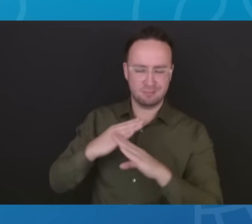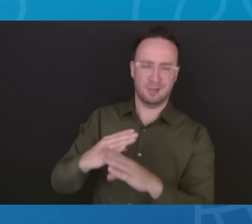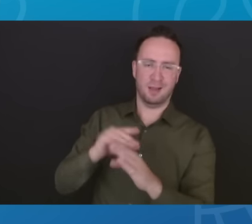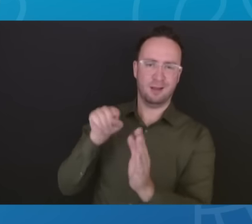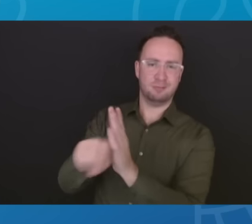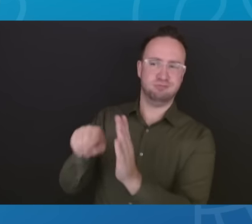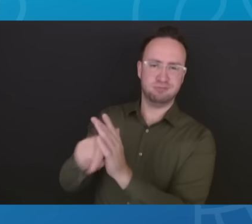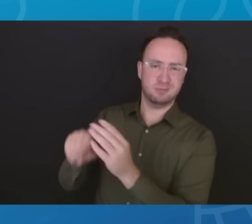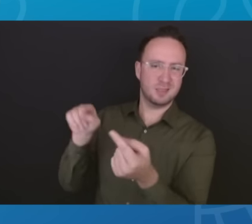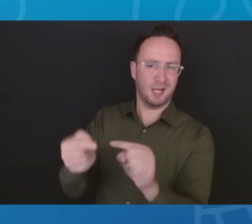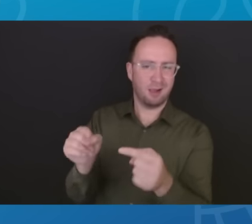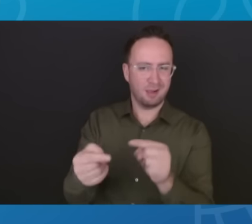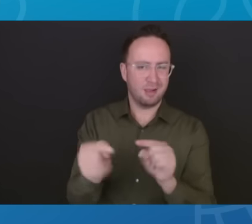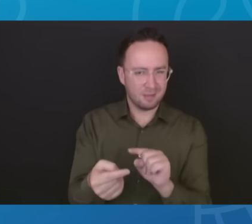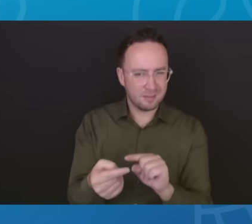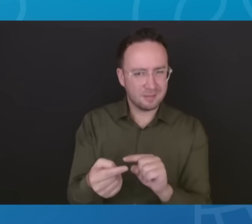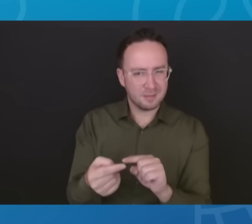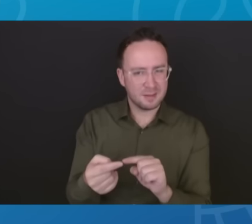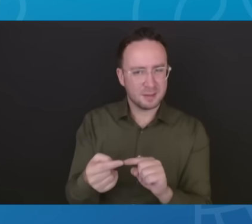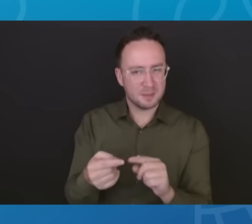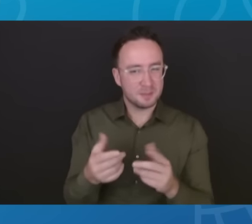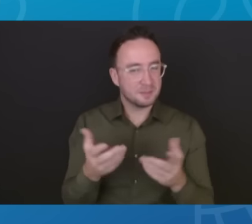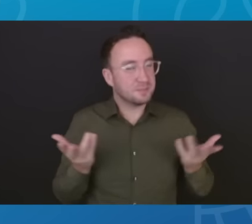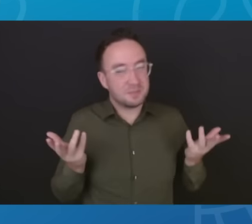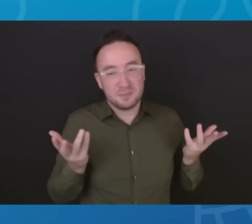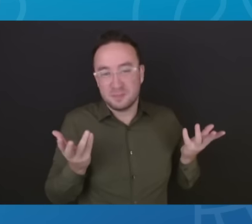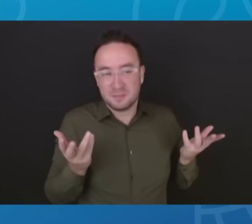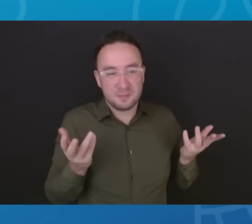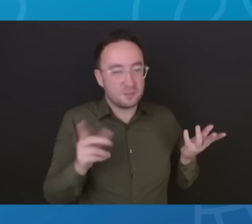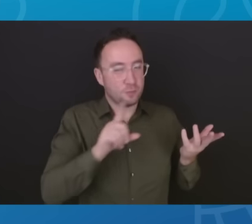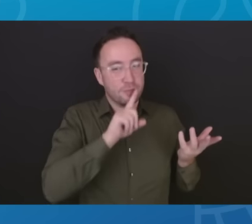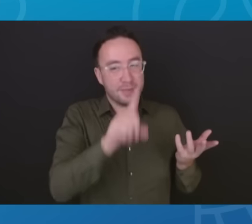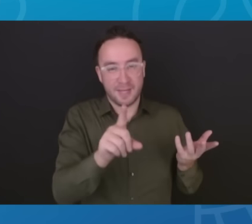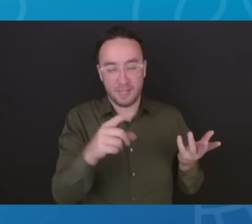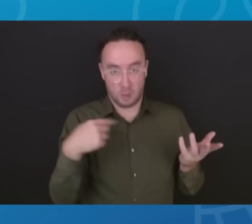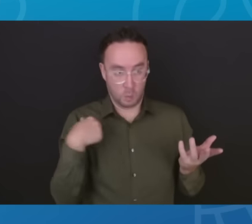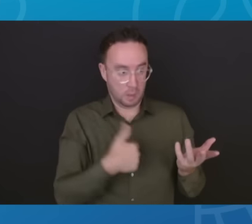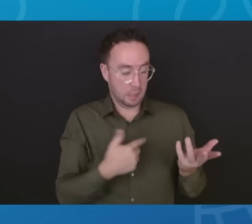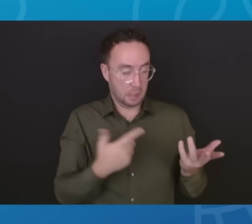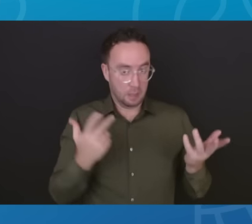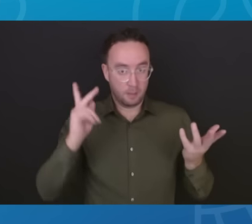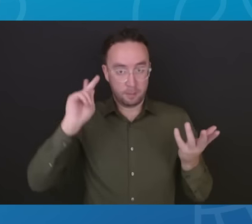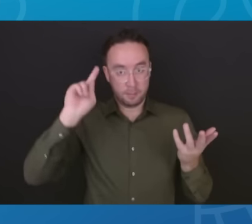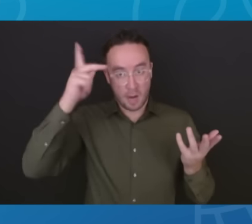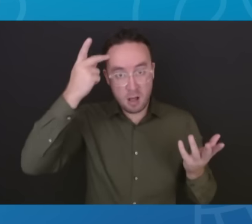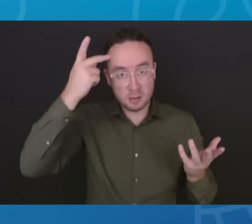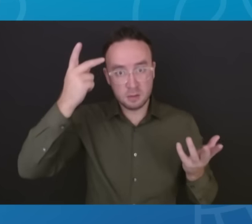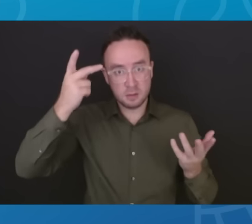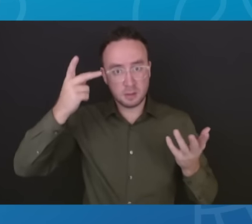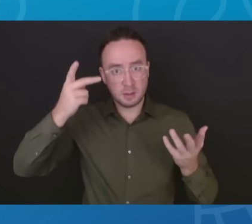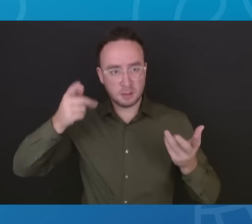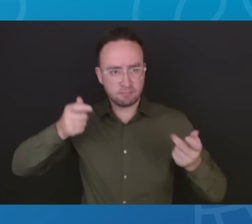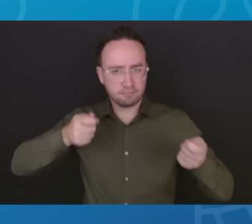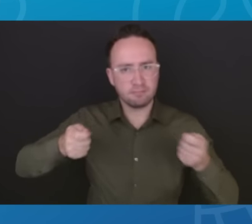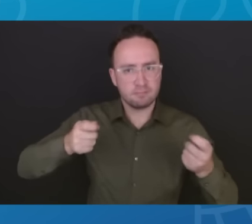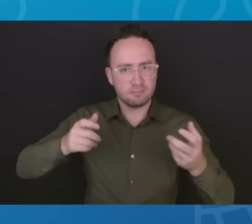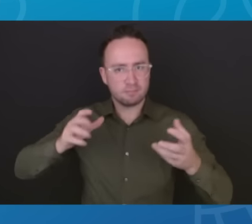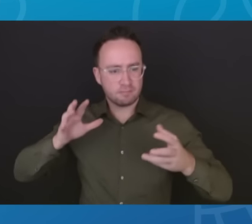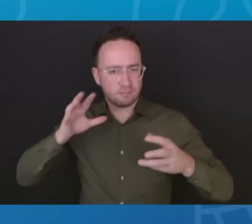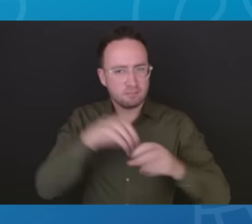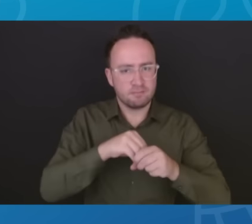as you don't have a political path forward, you don't have a solution to the very real governance questions, you can kill